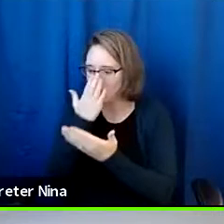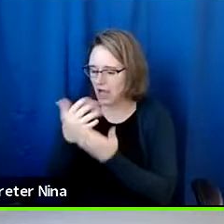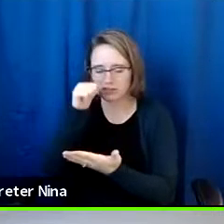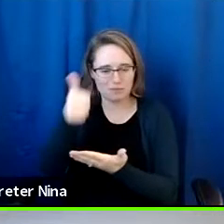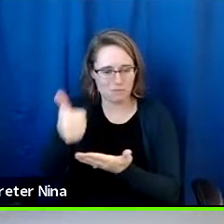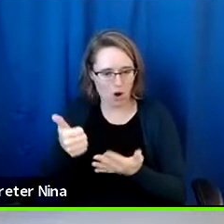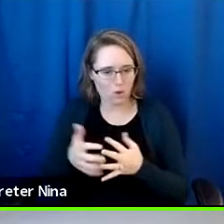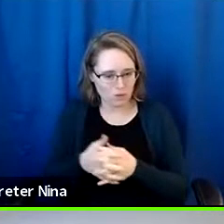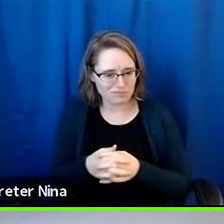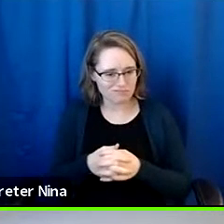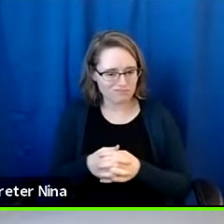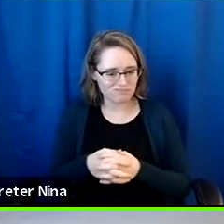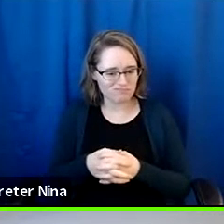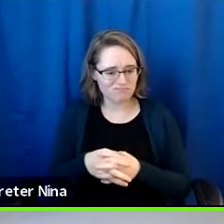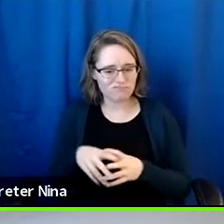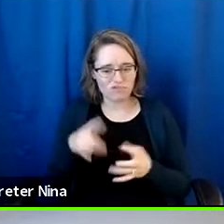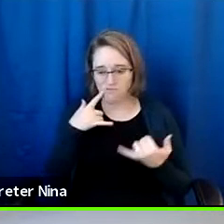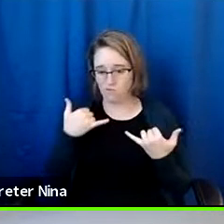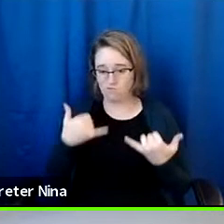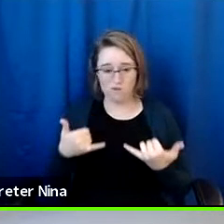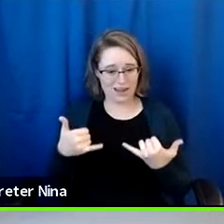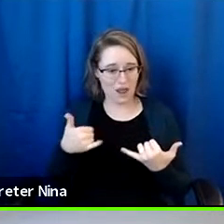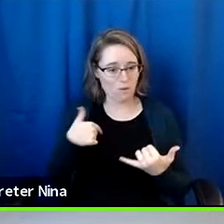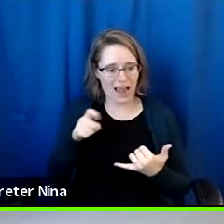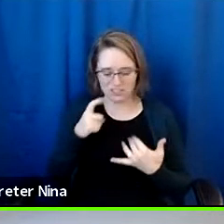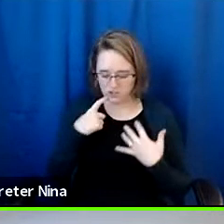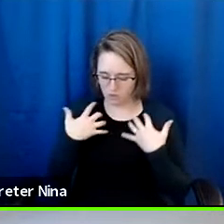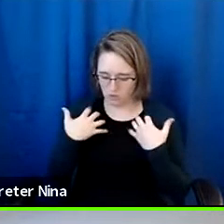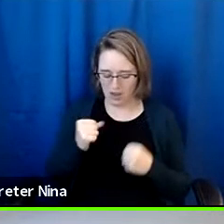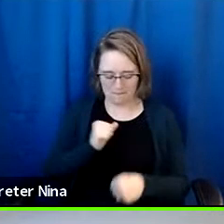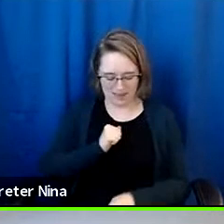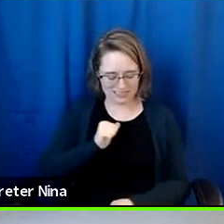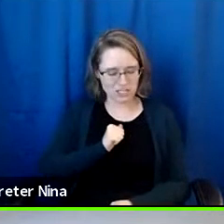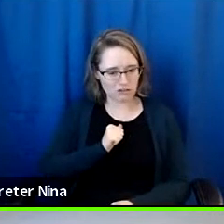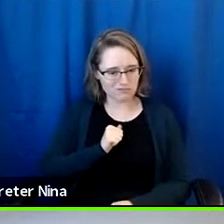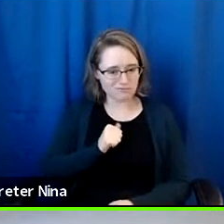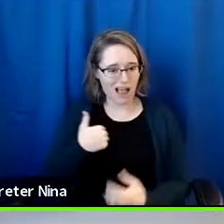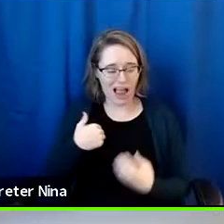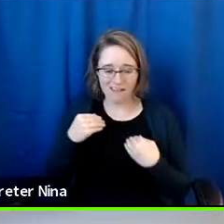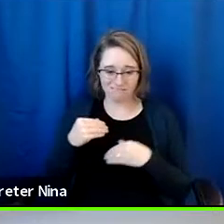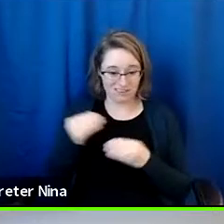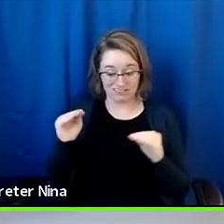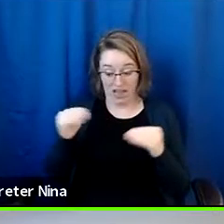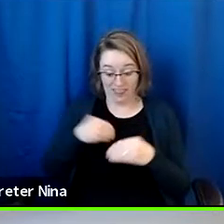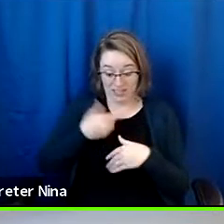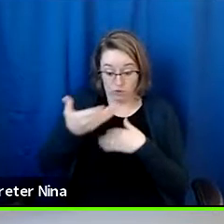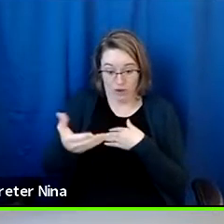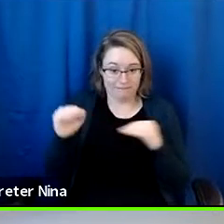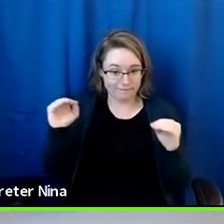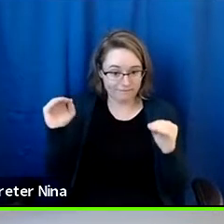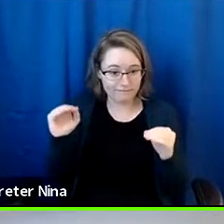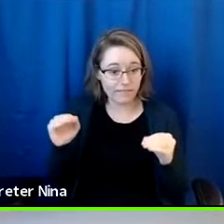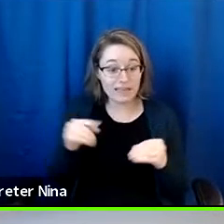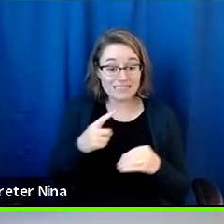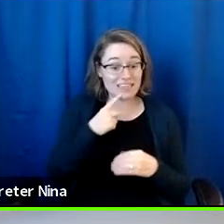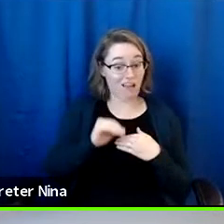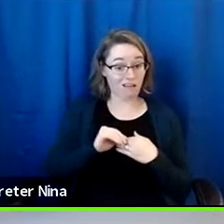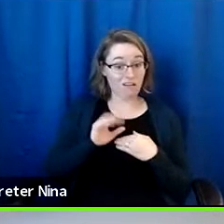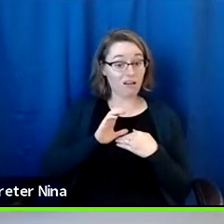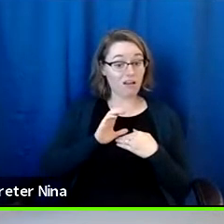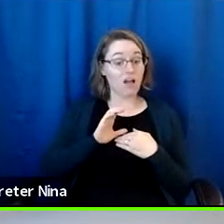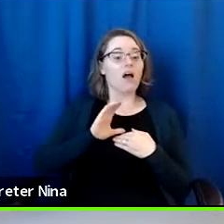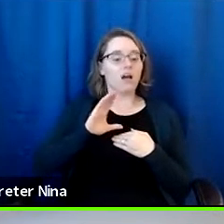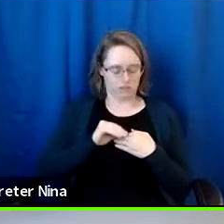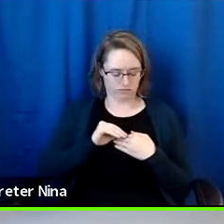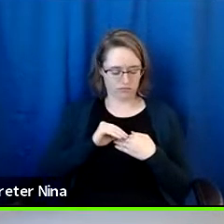tomorrow. But for right now, I need to heal myself because I have nothing to give you. When you say fill up your cup, I need